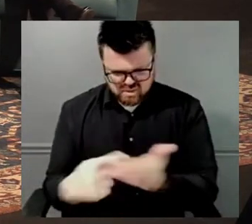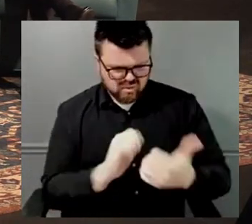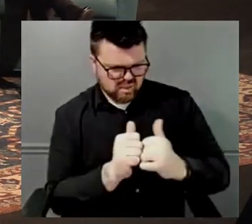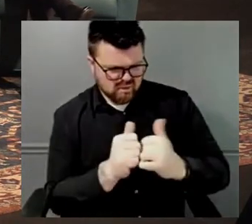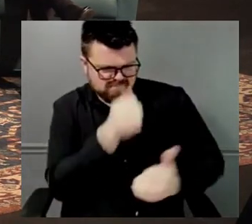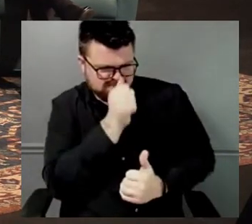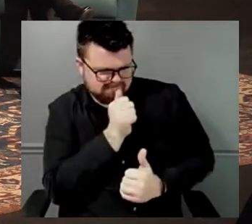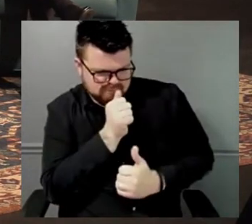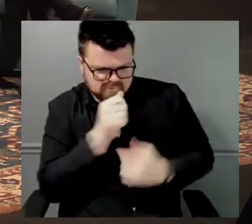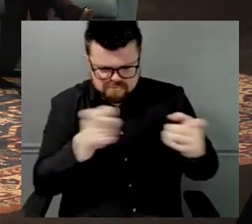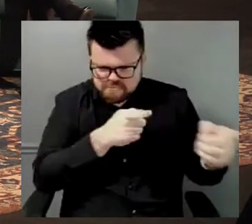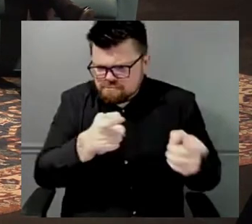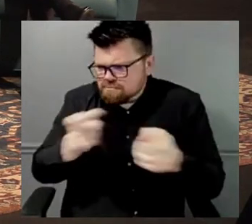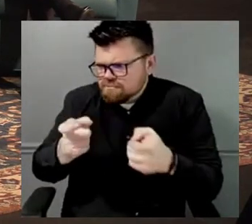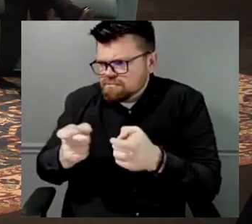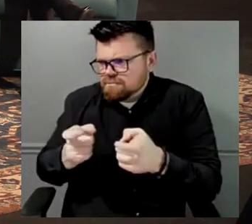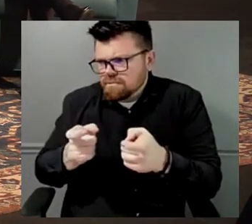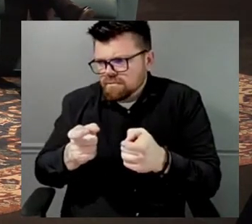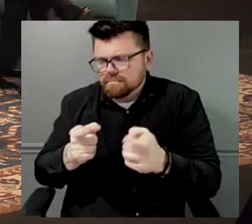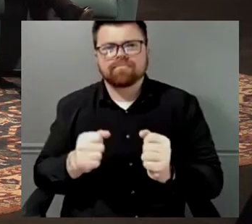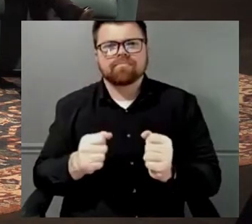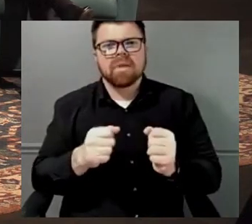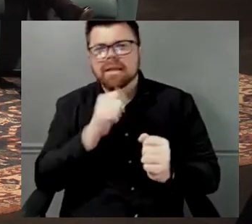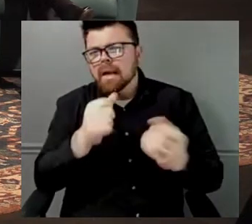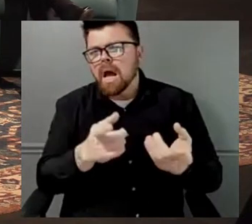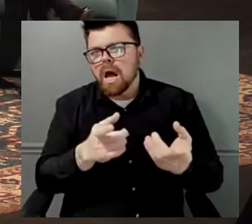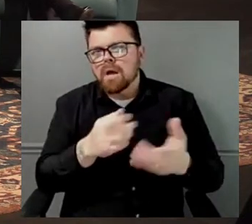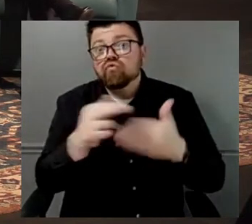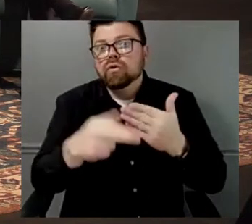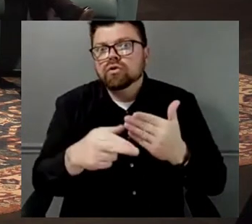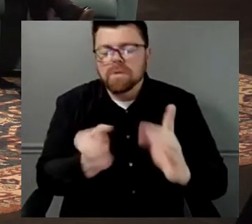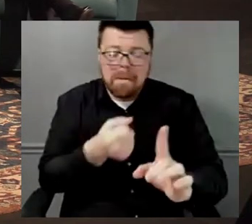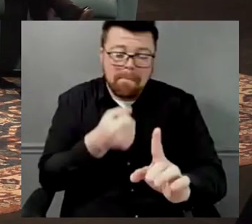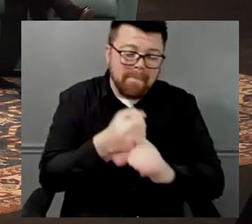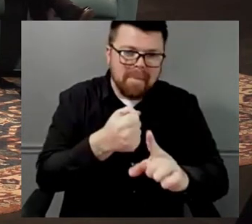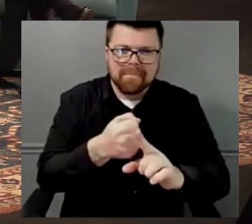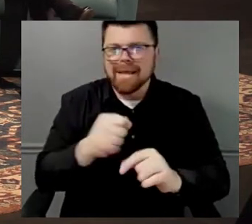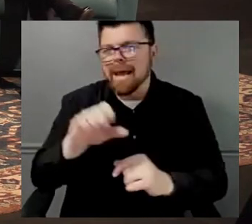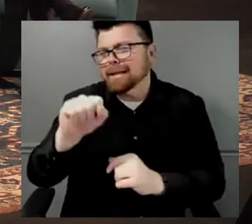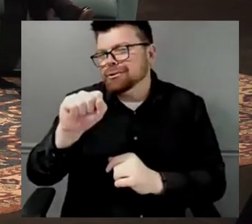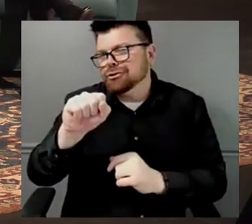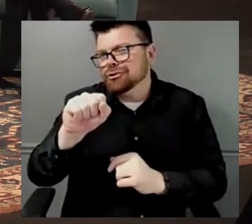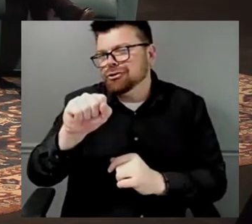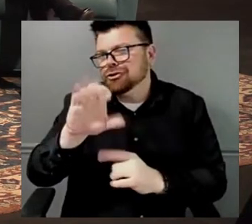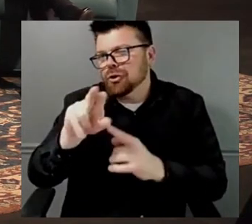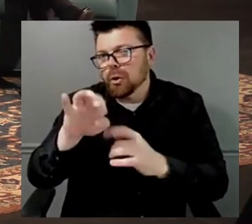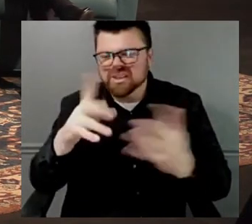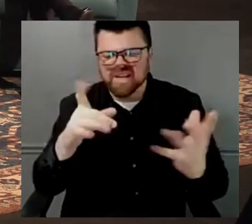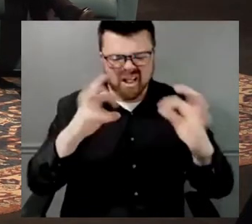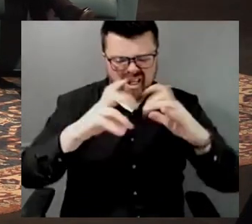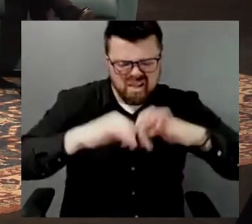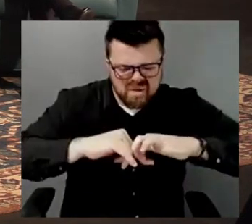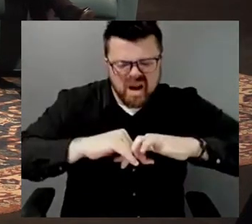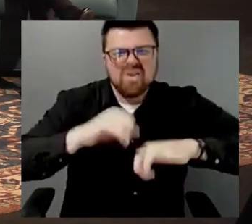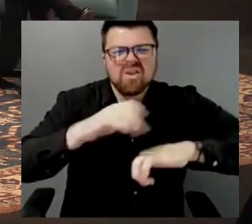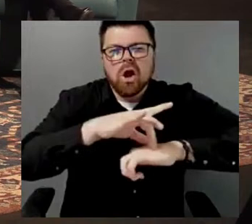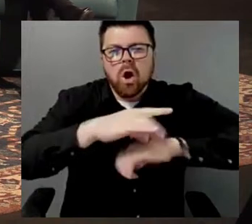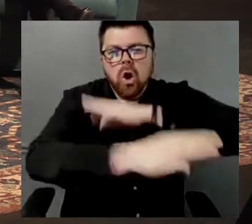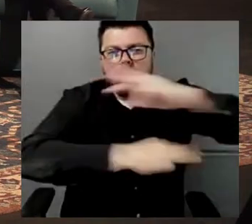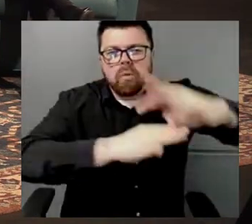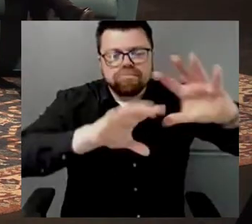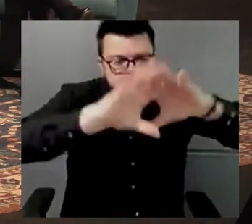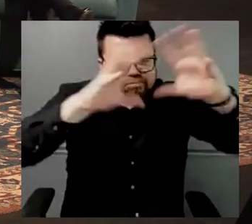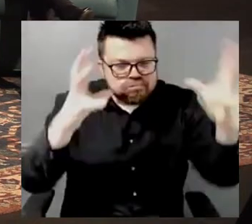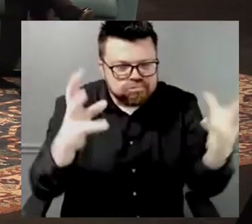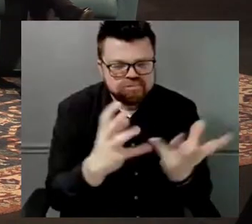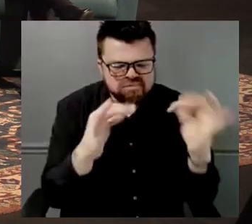figuratively don't result in that scorched earth bitter polarization that you're talking about. And so in many ways,